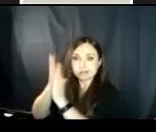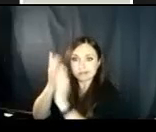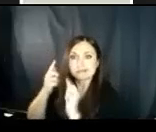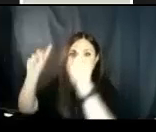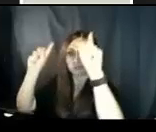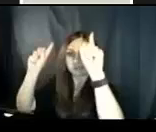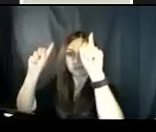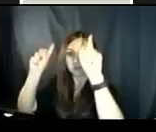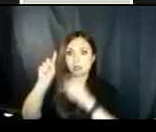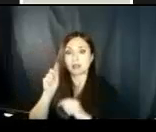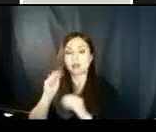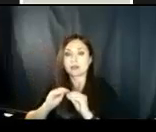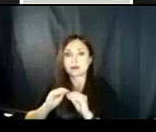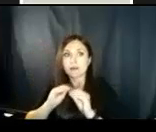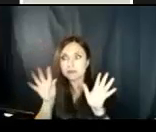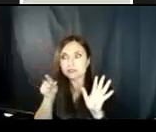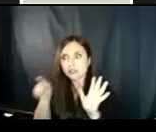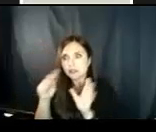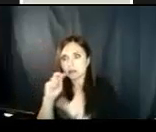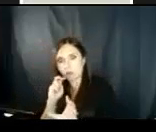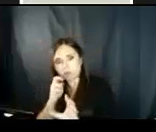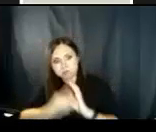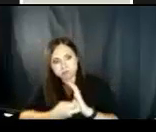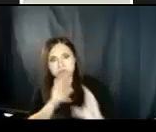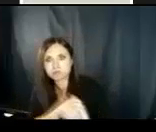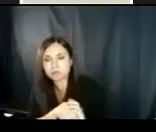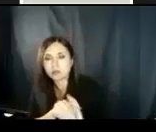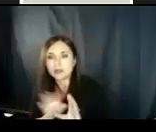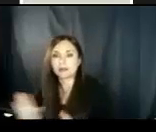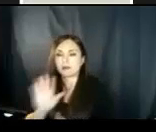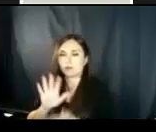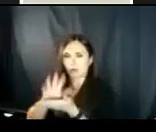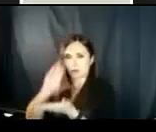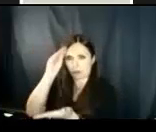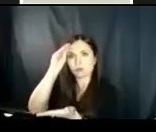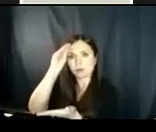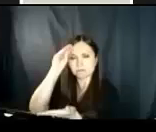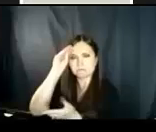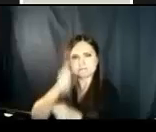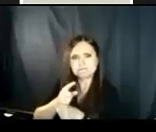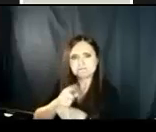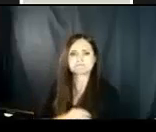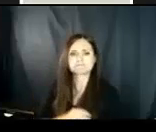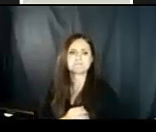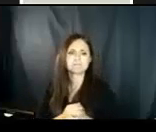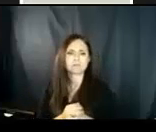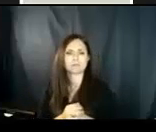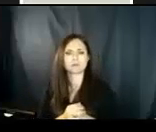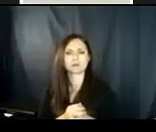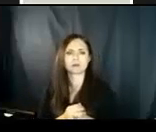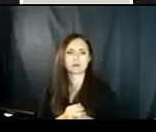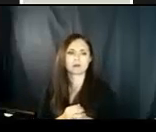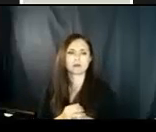obviously that they are engaged in their learning. And one of the things that I get a lot from working